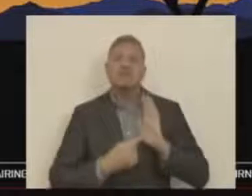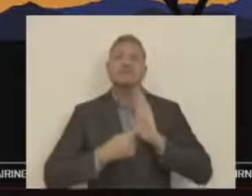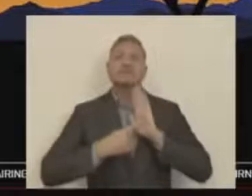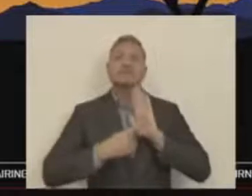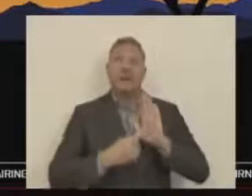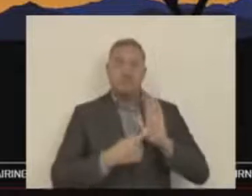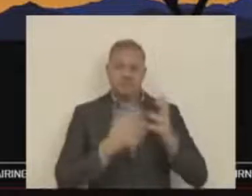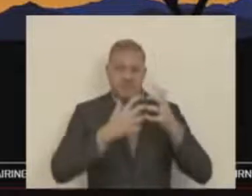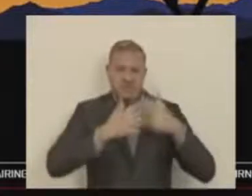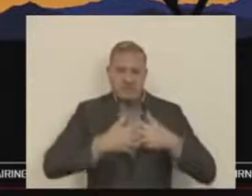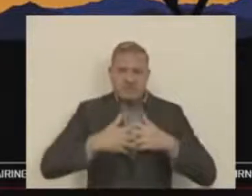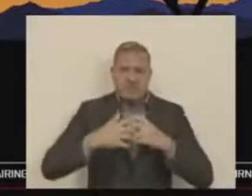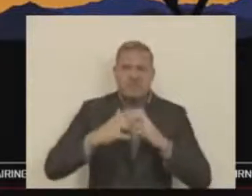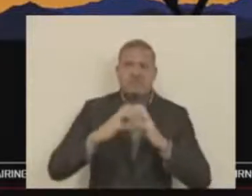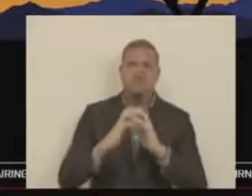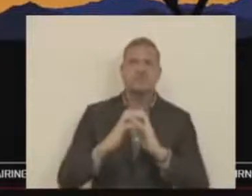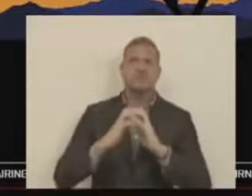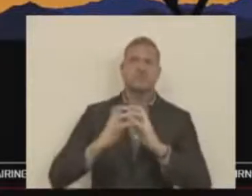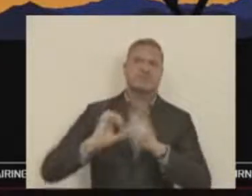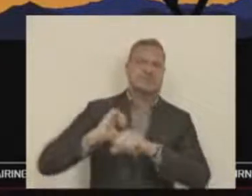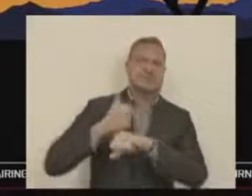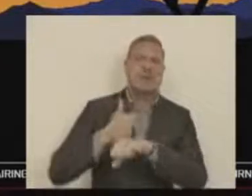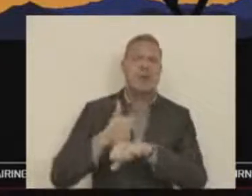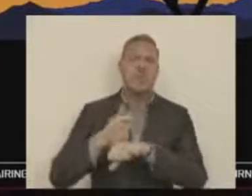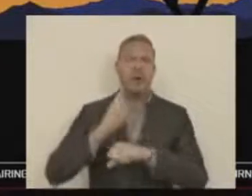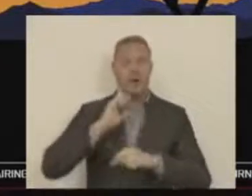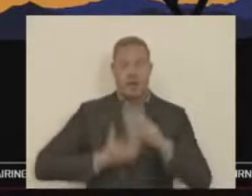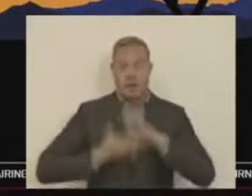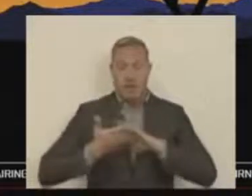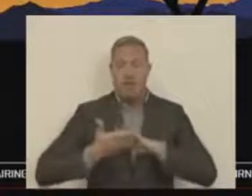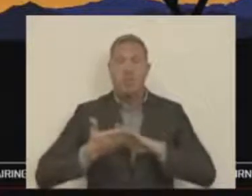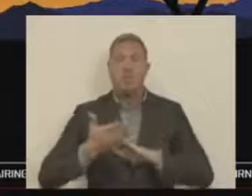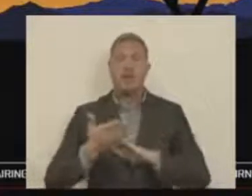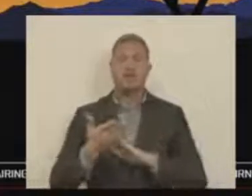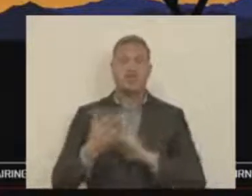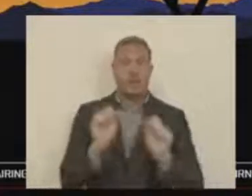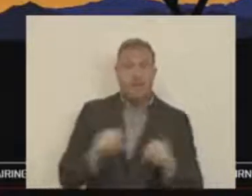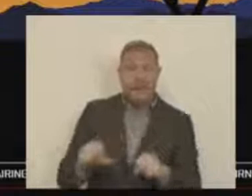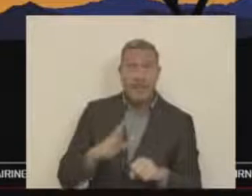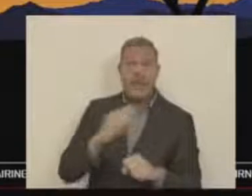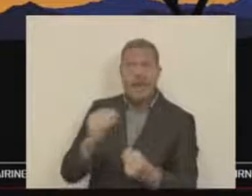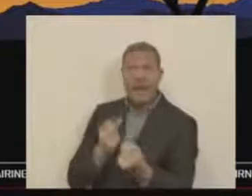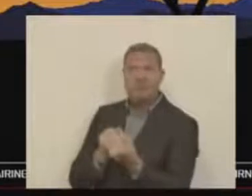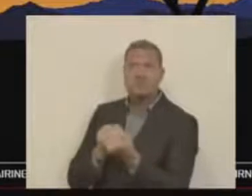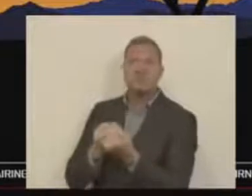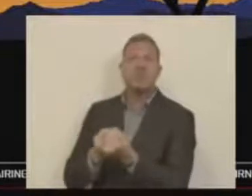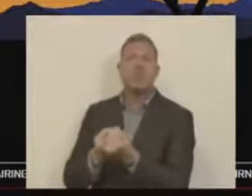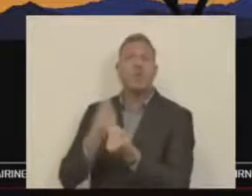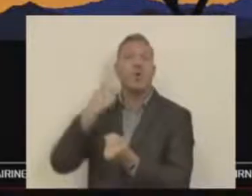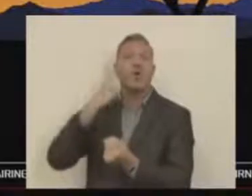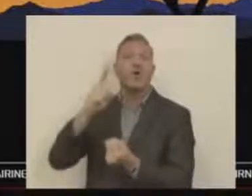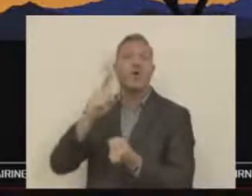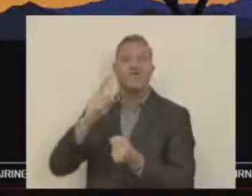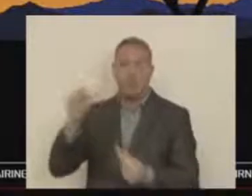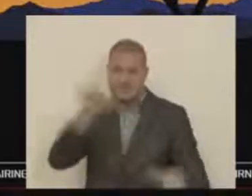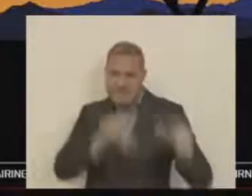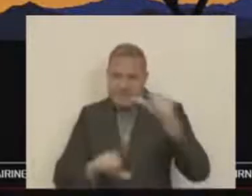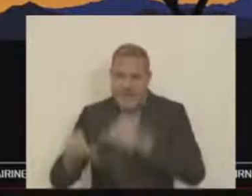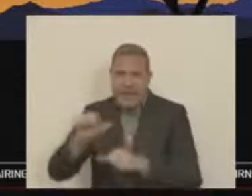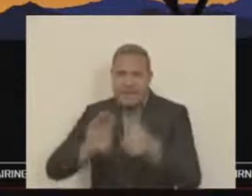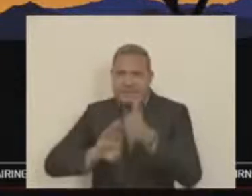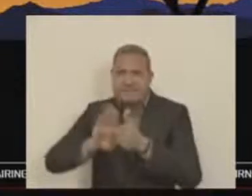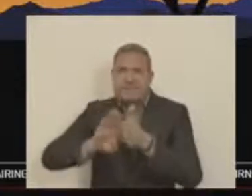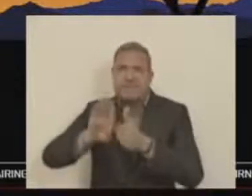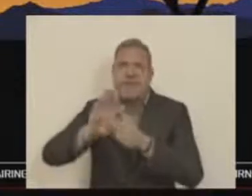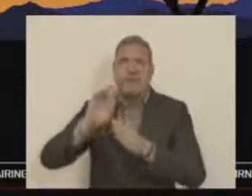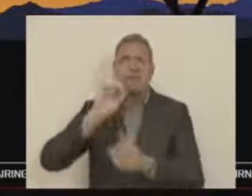can support a operational capability or can support the development of the science and to go after a